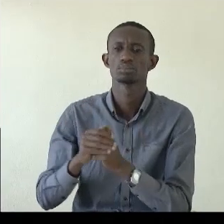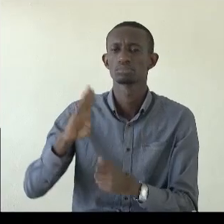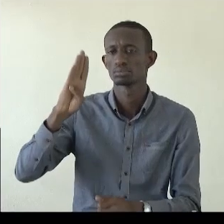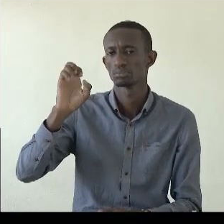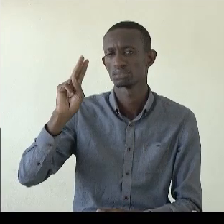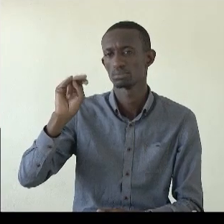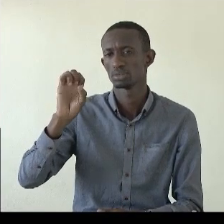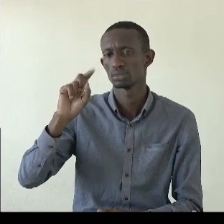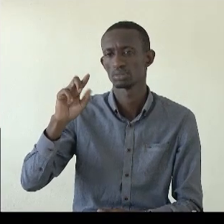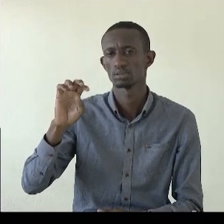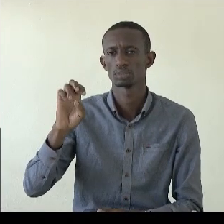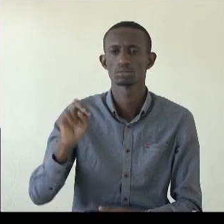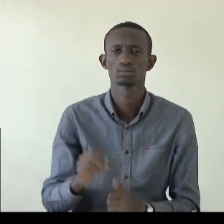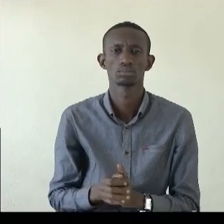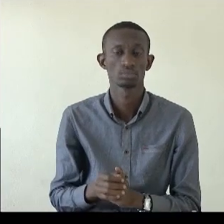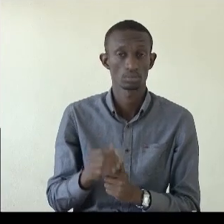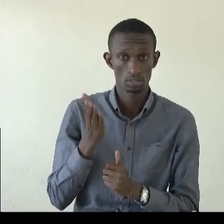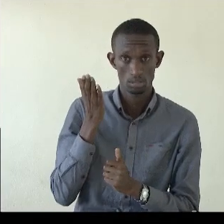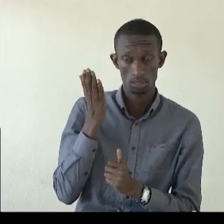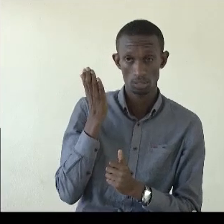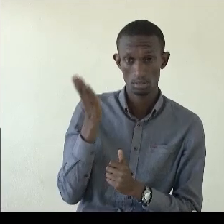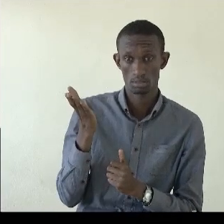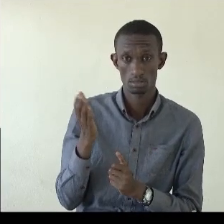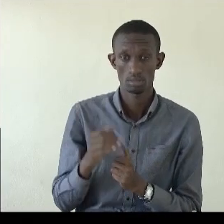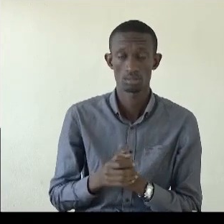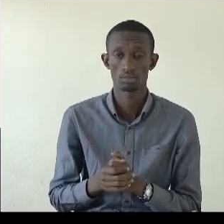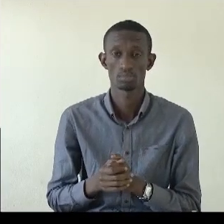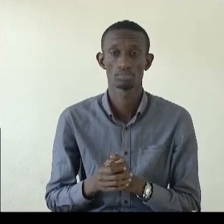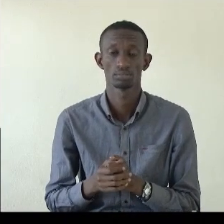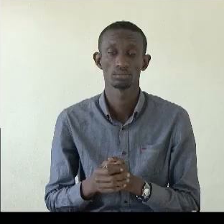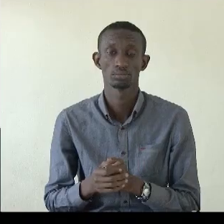So this is either, it will be